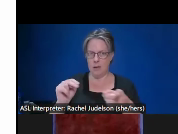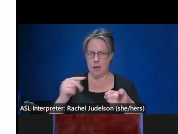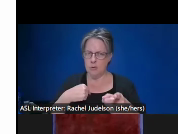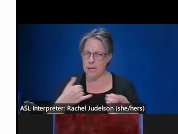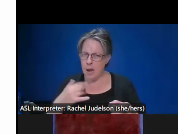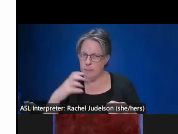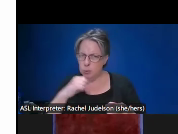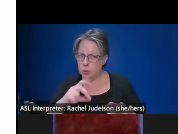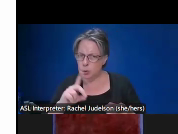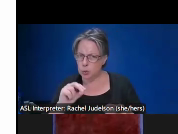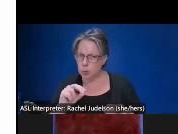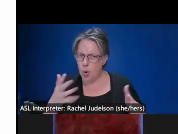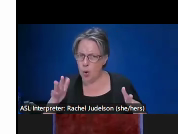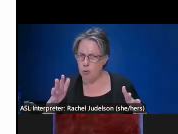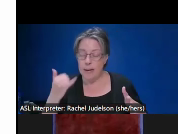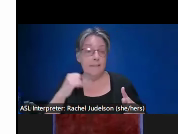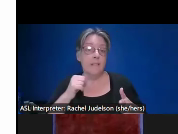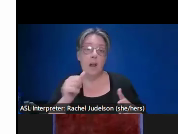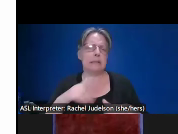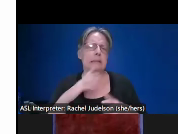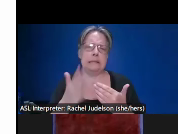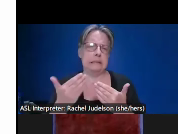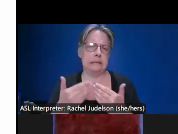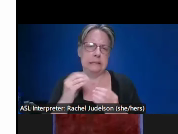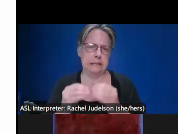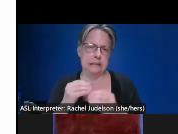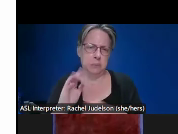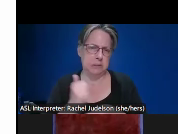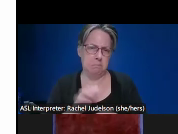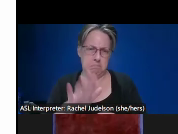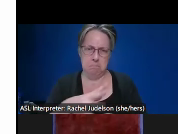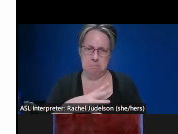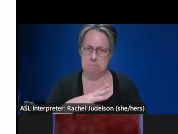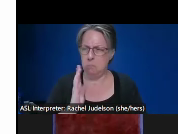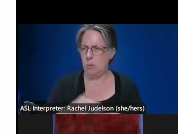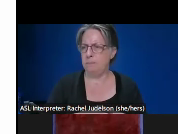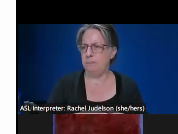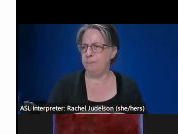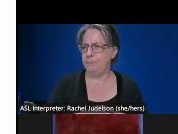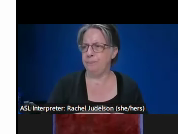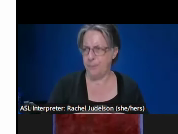And if you don't, it's relatively easy to set up.